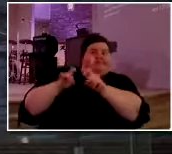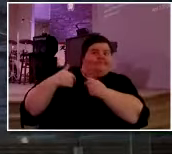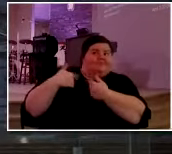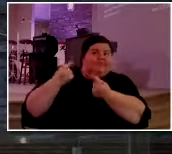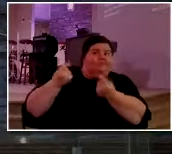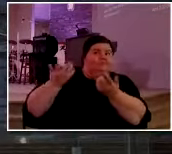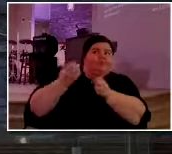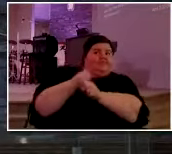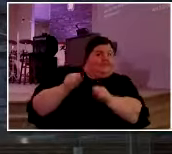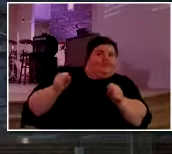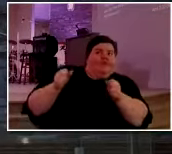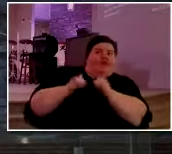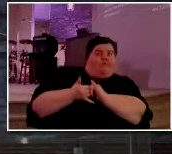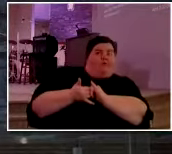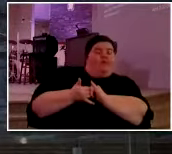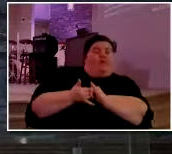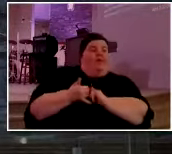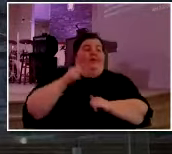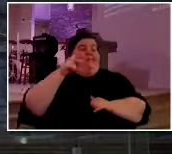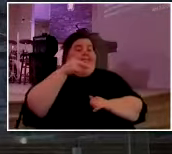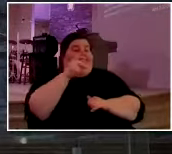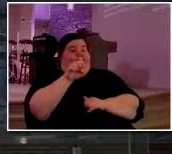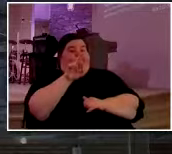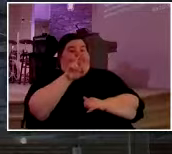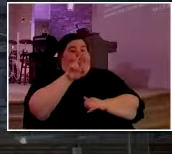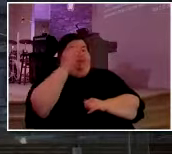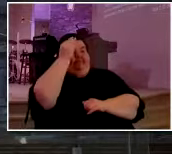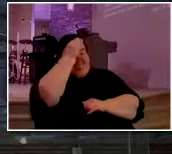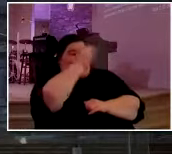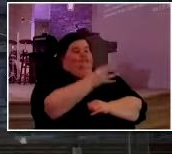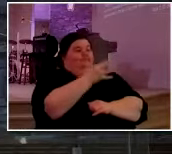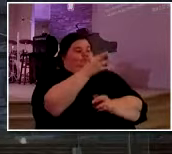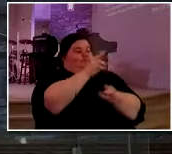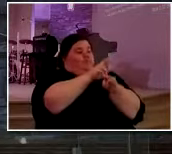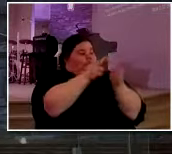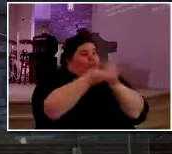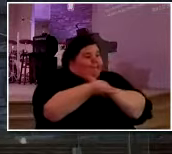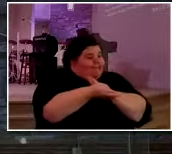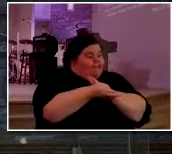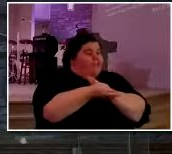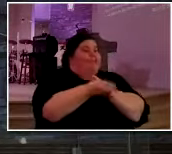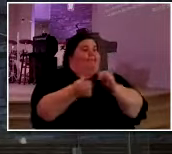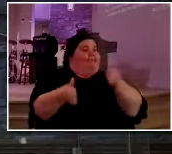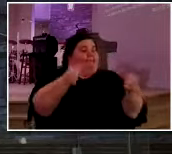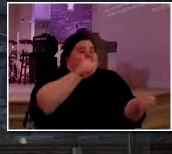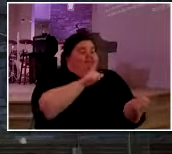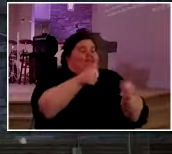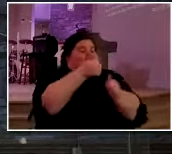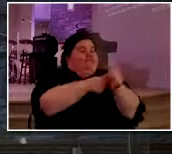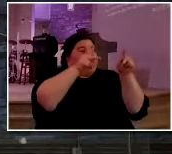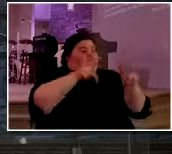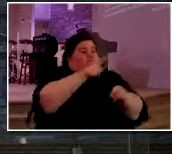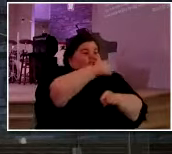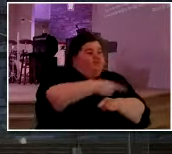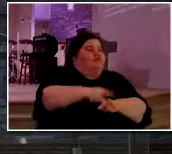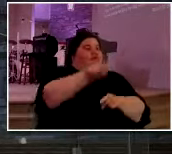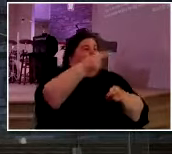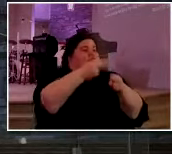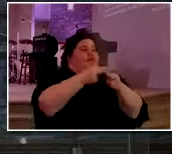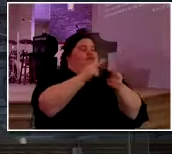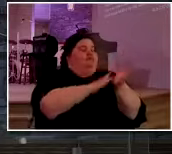do? Then Peter said unto them, repent and be baptized, every one of you, in the name